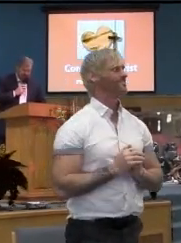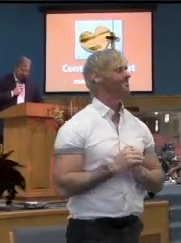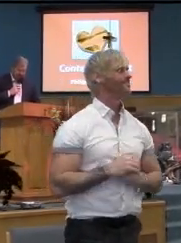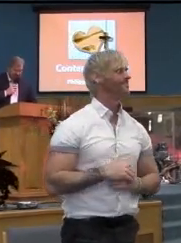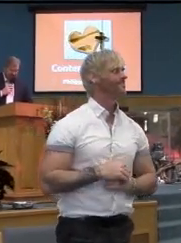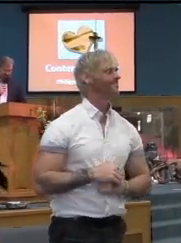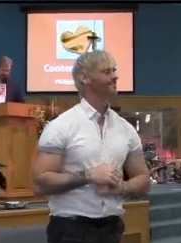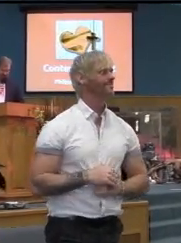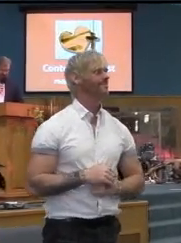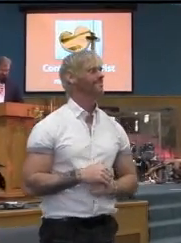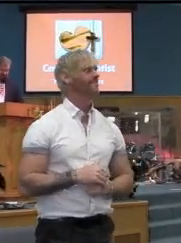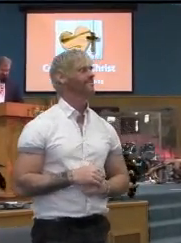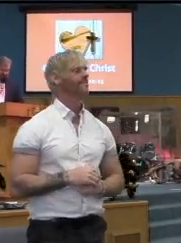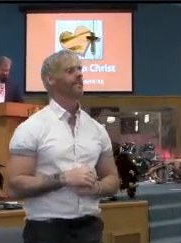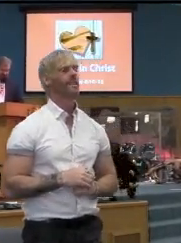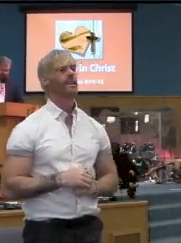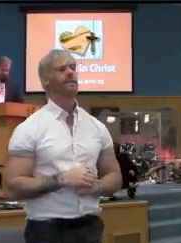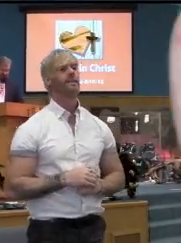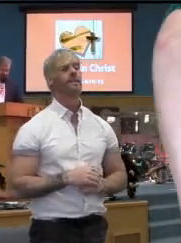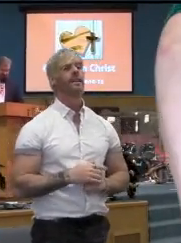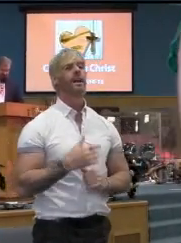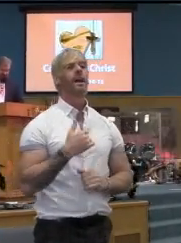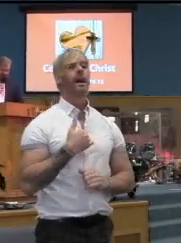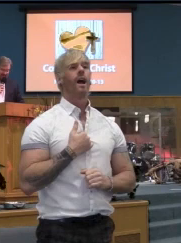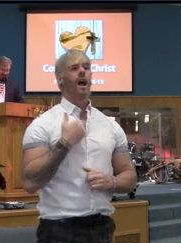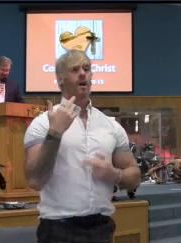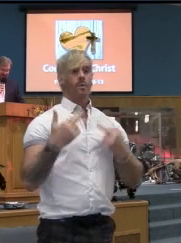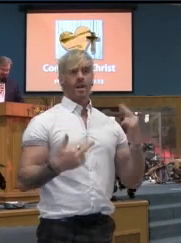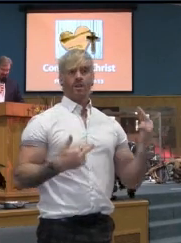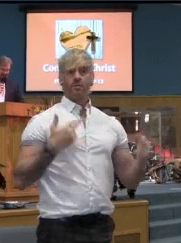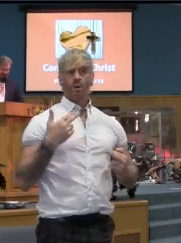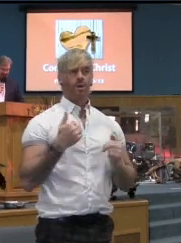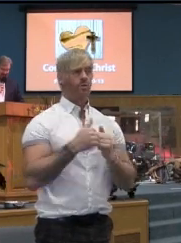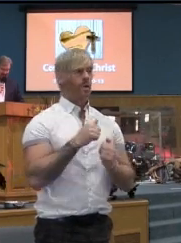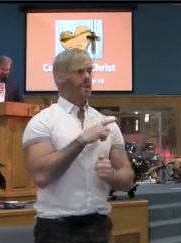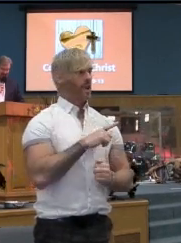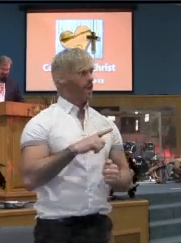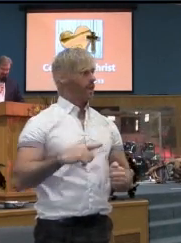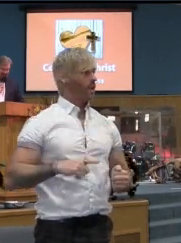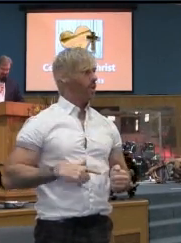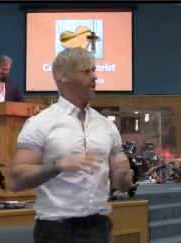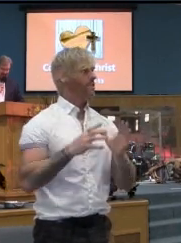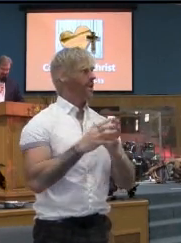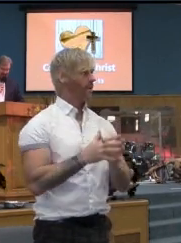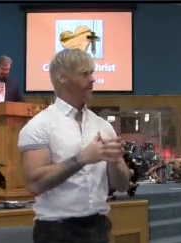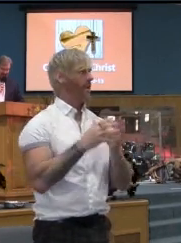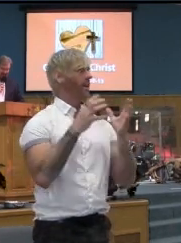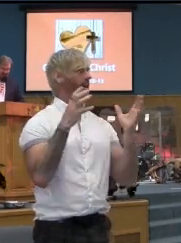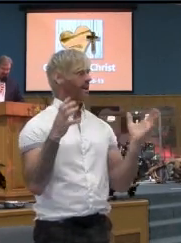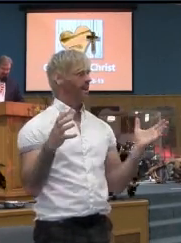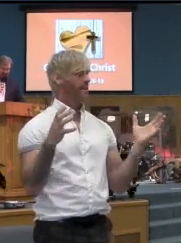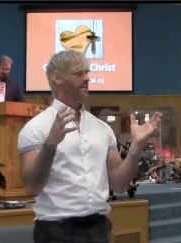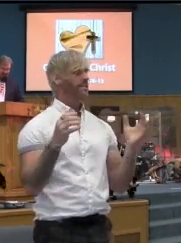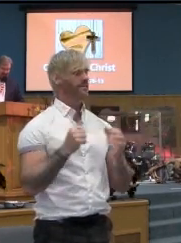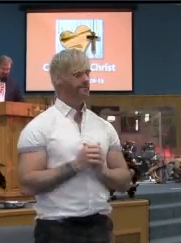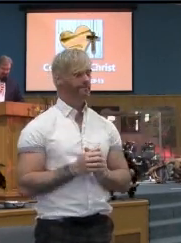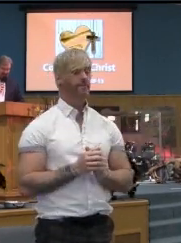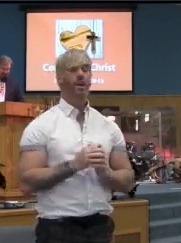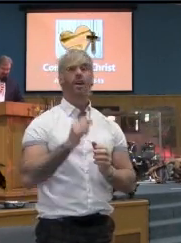verse 10. But I rejoice in the Lord greatly that now at the last you have revived your concern for